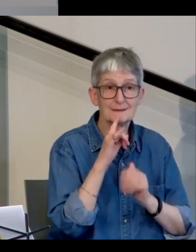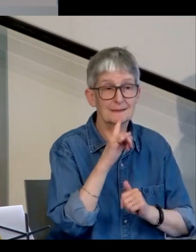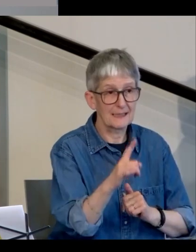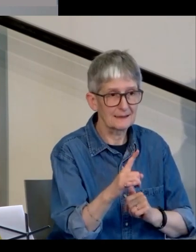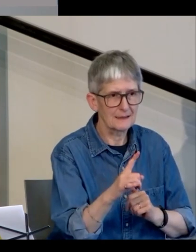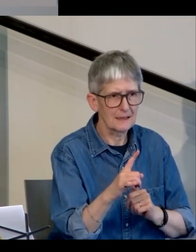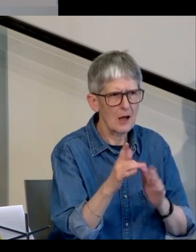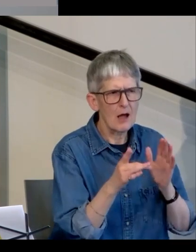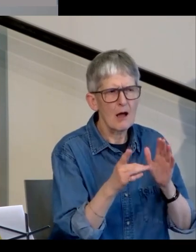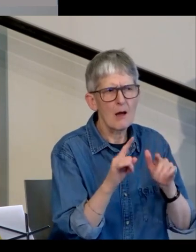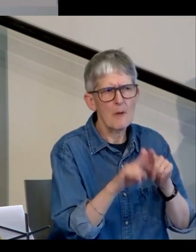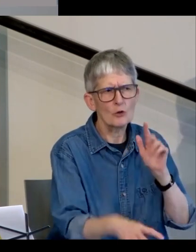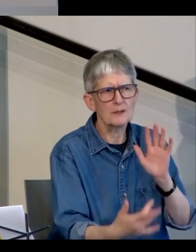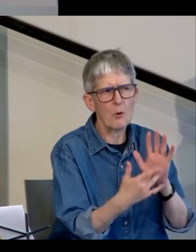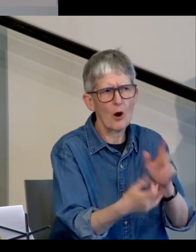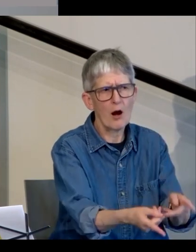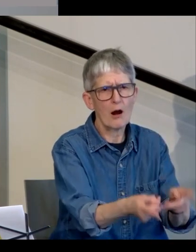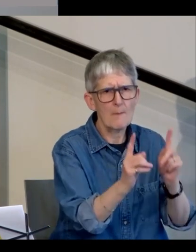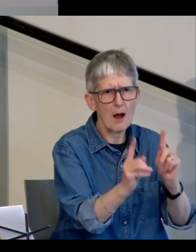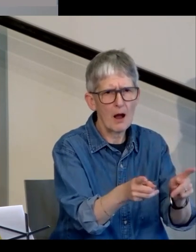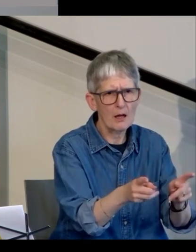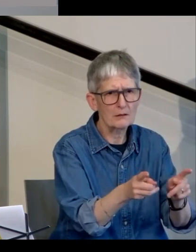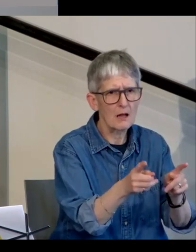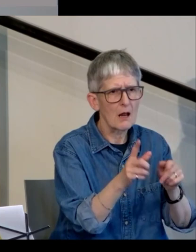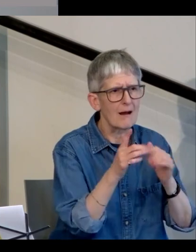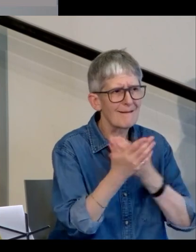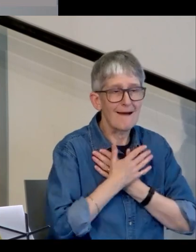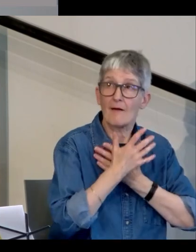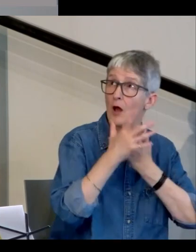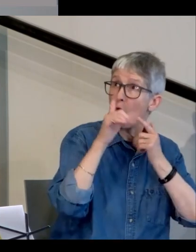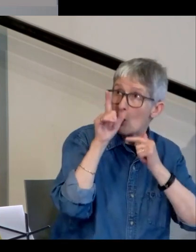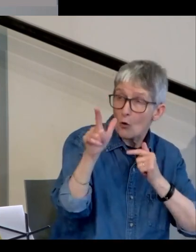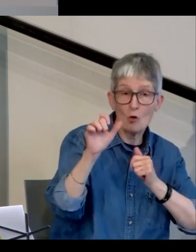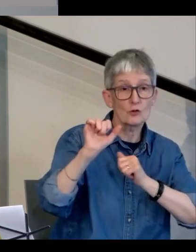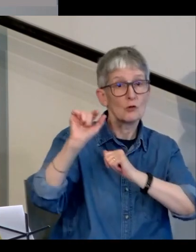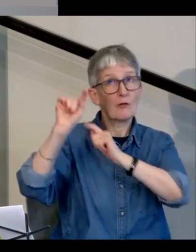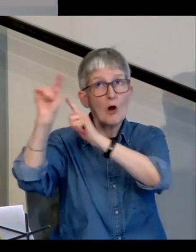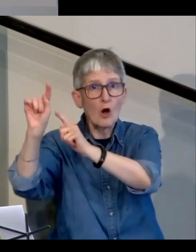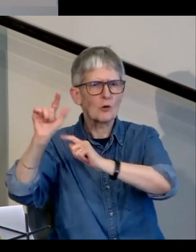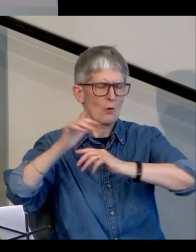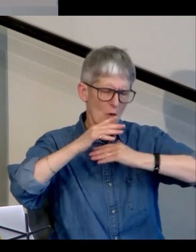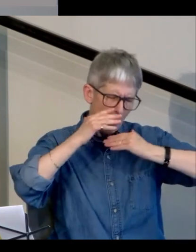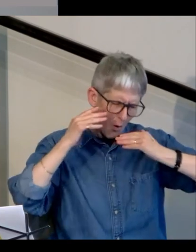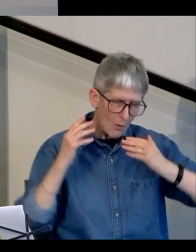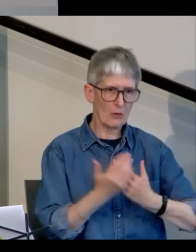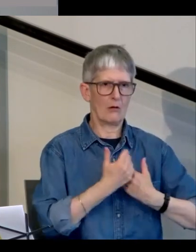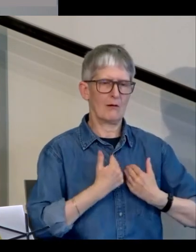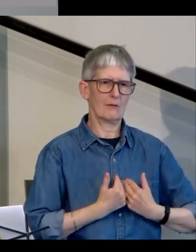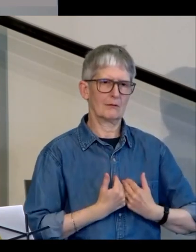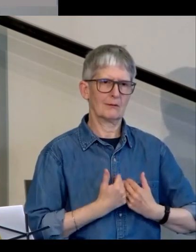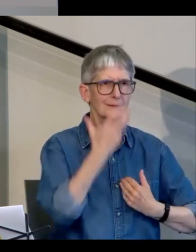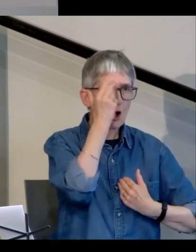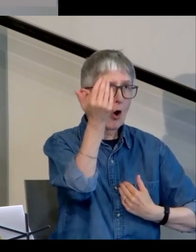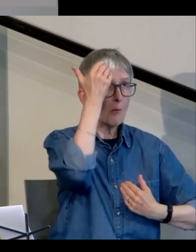the most important commandment is love the Lord your God with all your heart and with all your soul and with all your